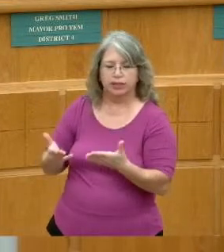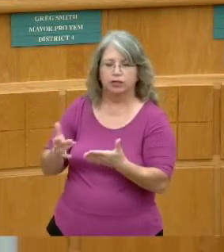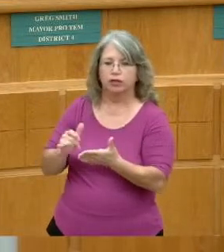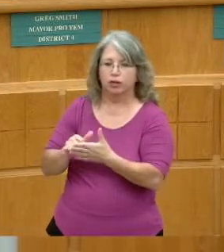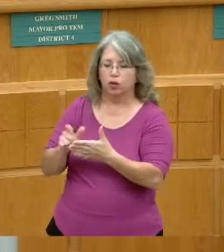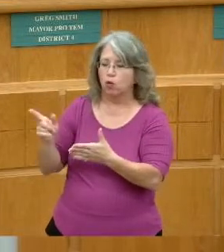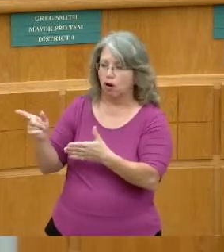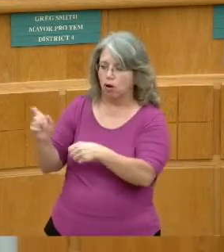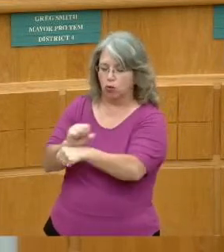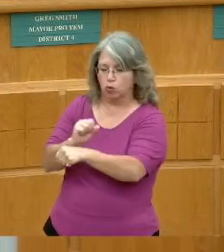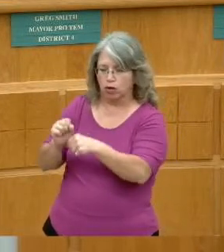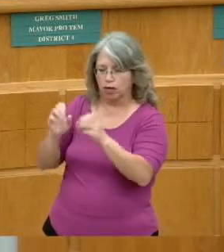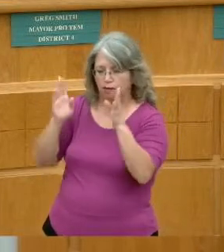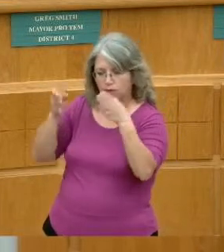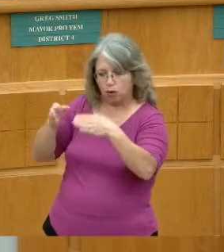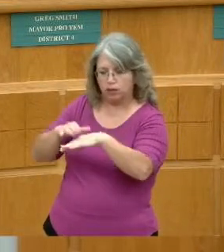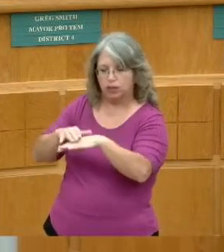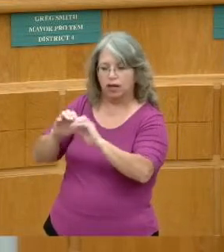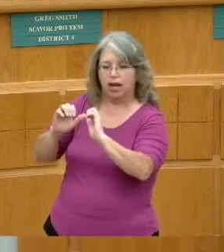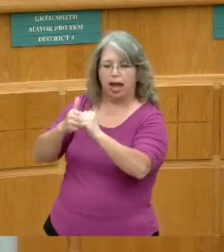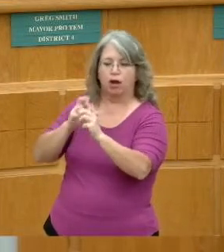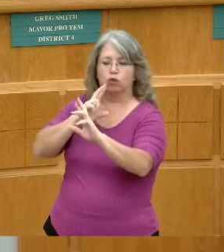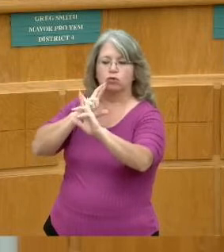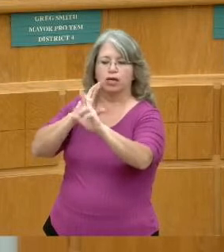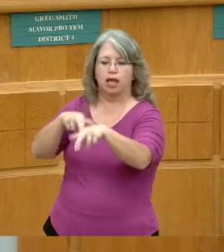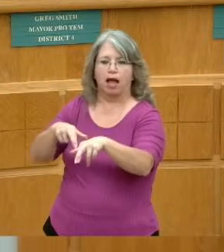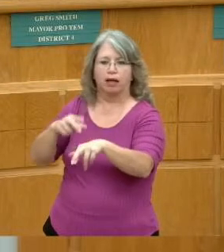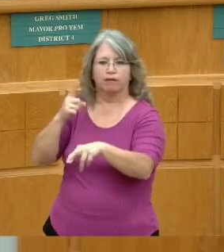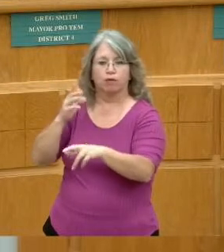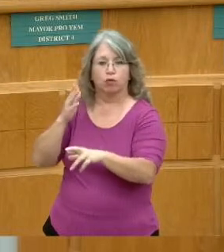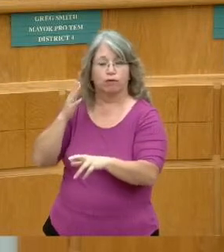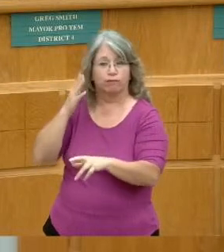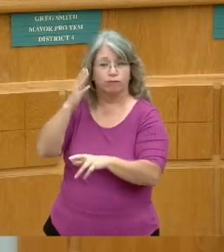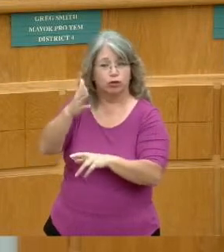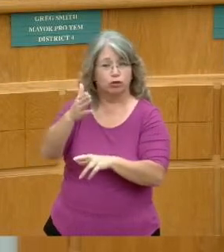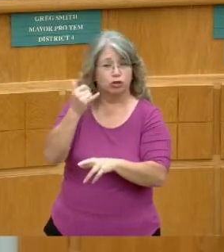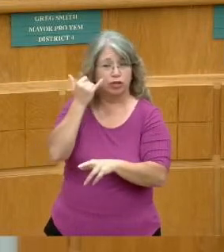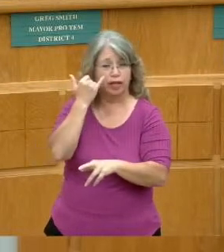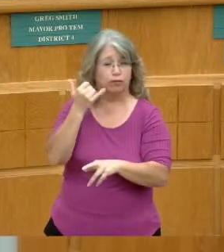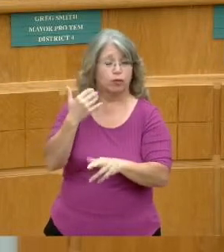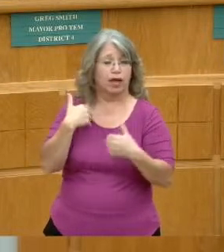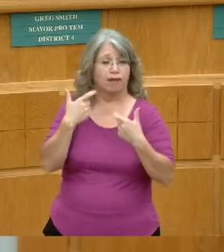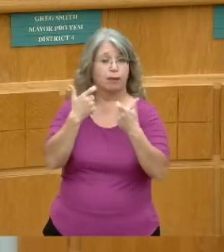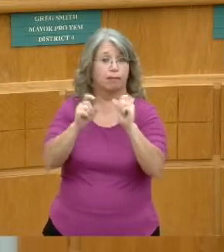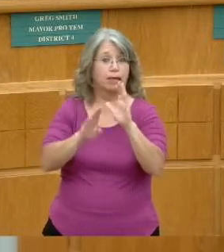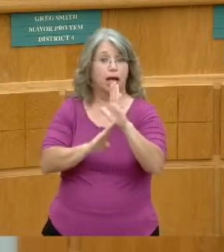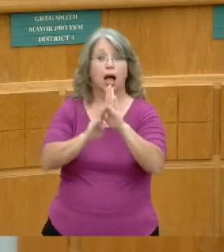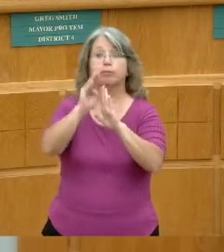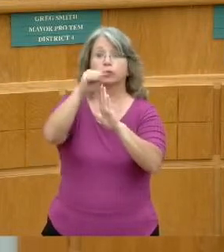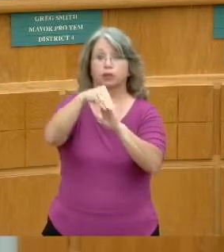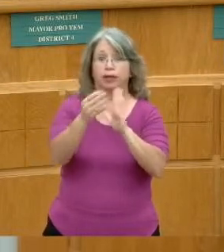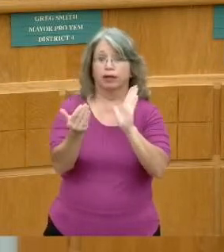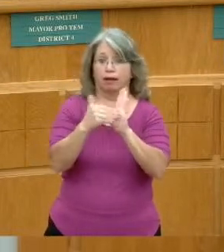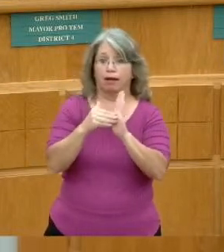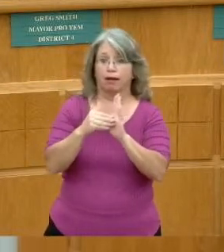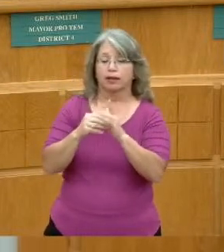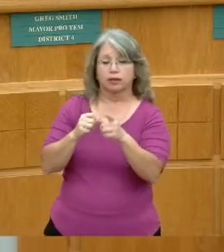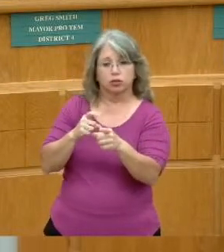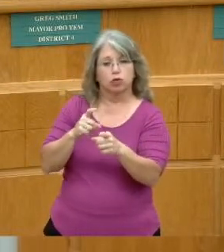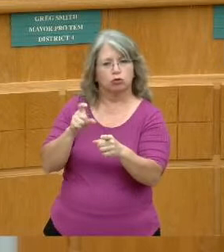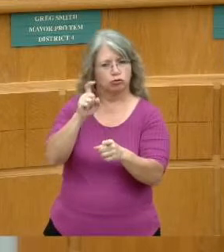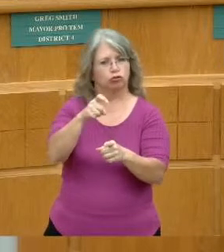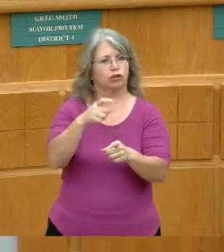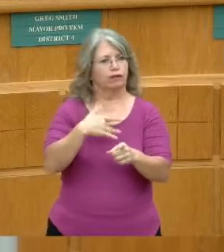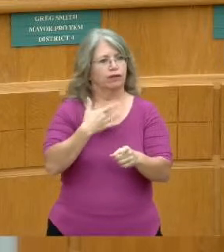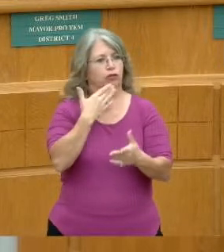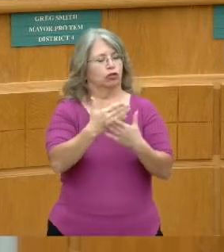if there is an outbreak in the future, if there is a big upswing. So that should put everybody's mind at ease too. And I want to thank them